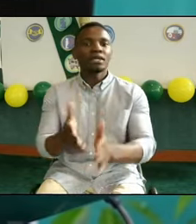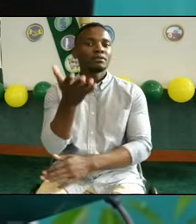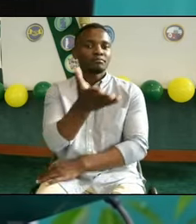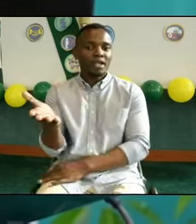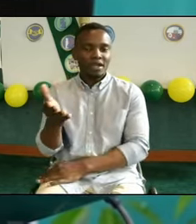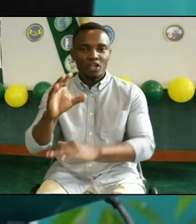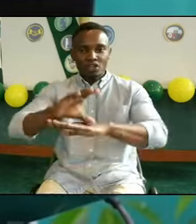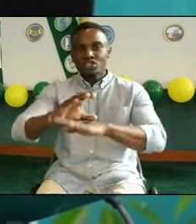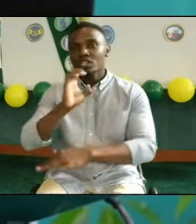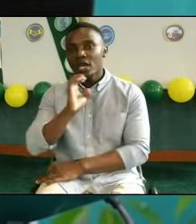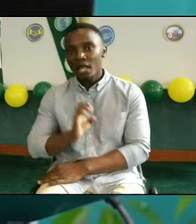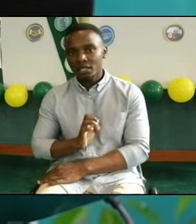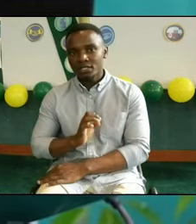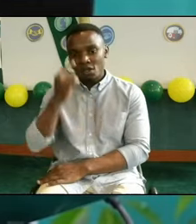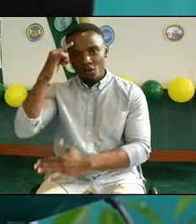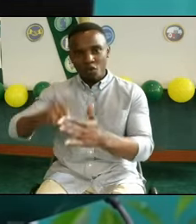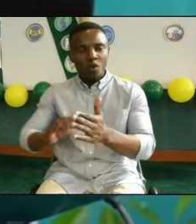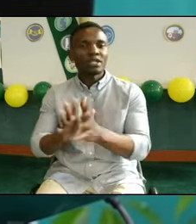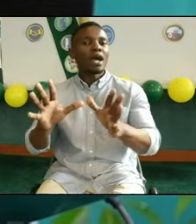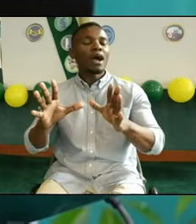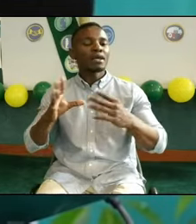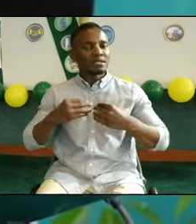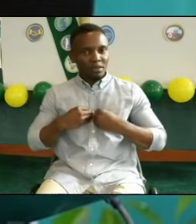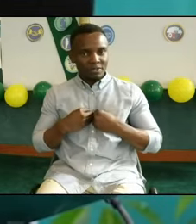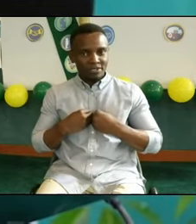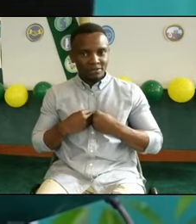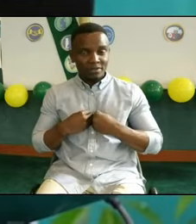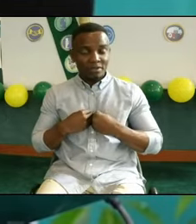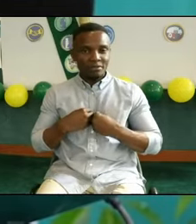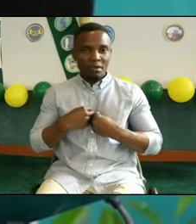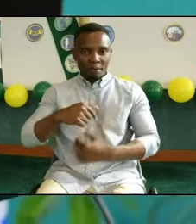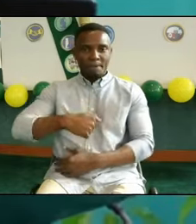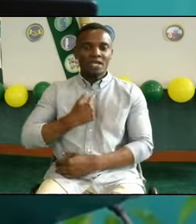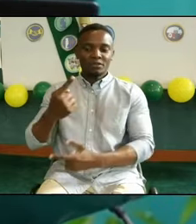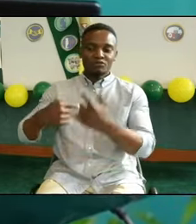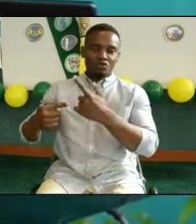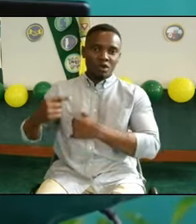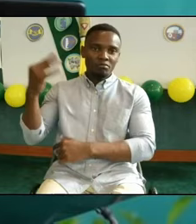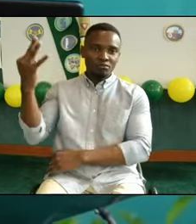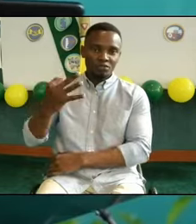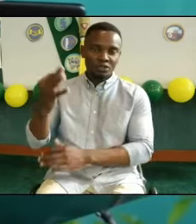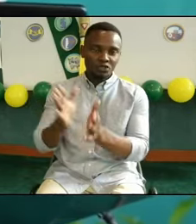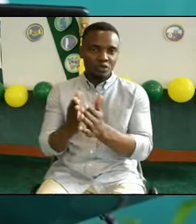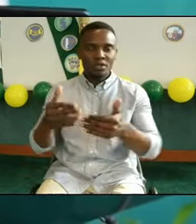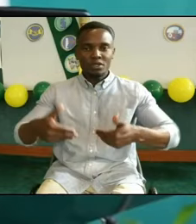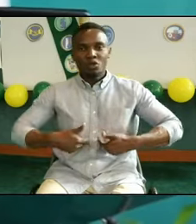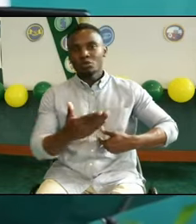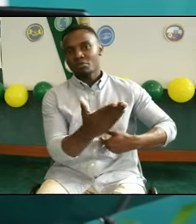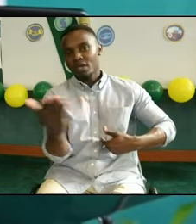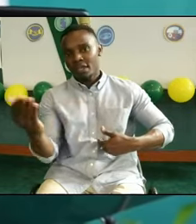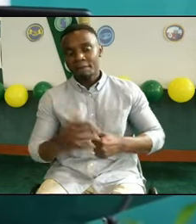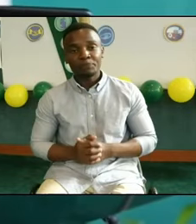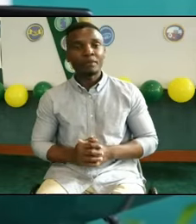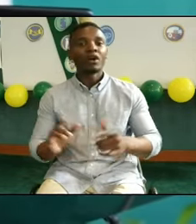elders, for agreeing that indeed I should come and speak to the young people here. The third